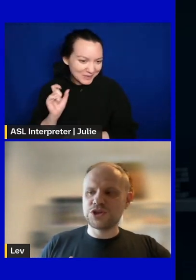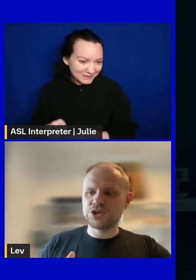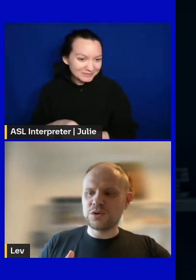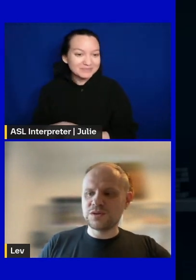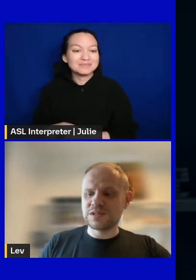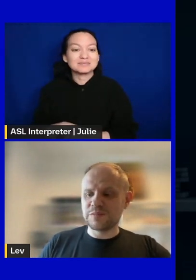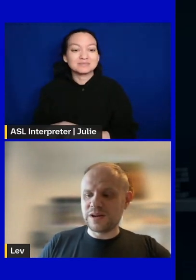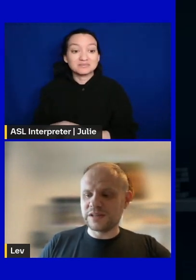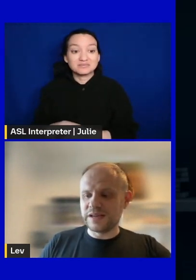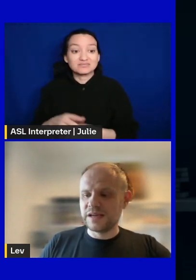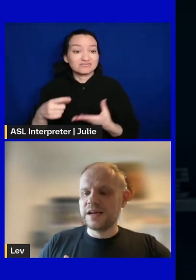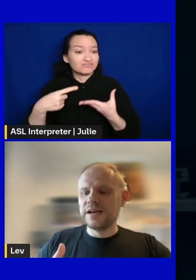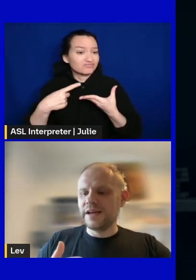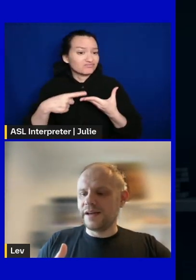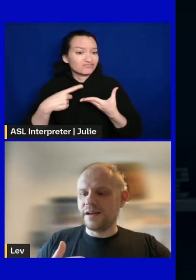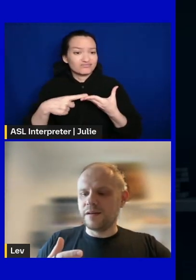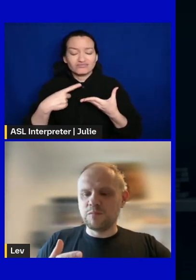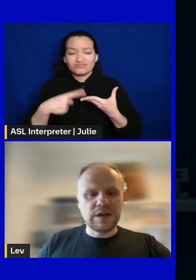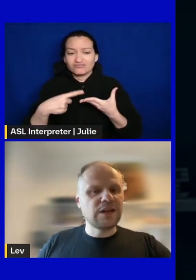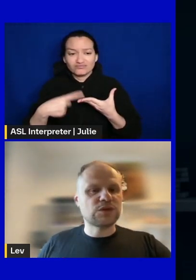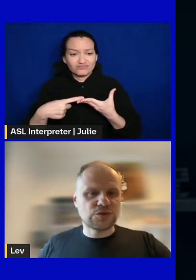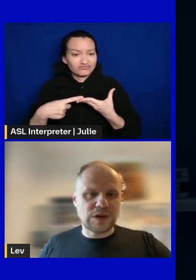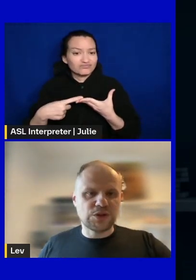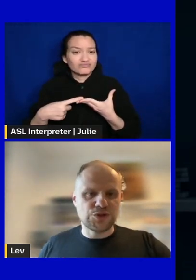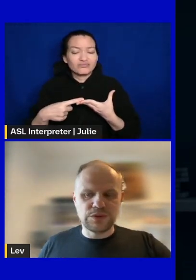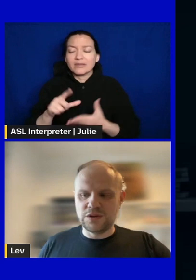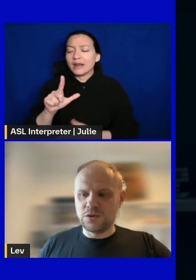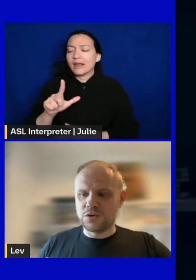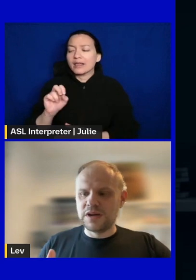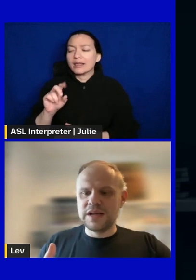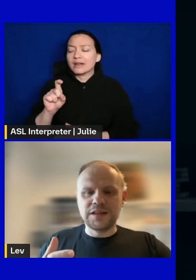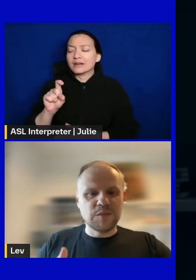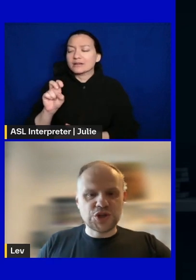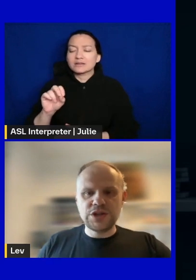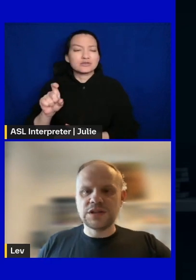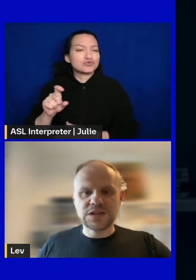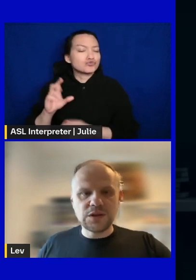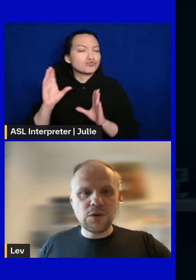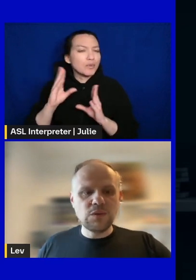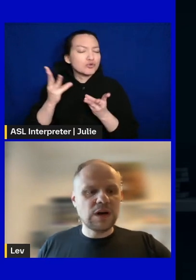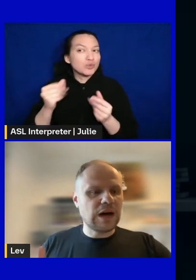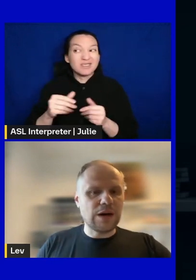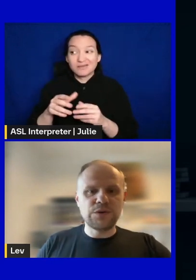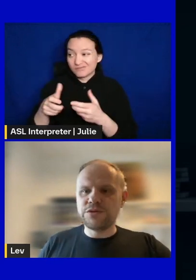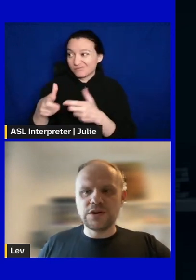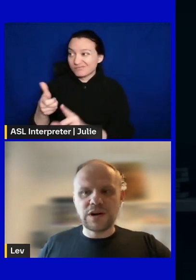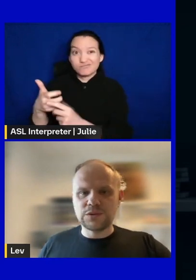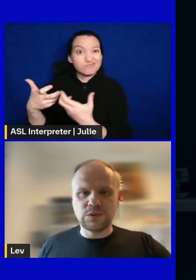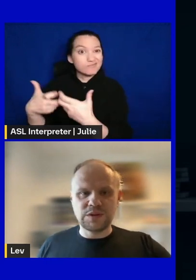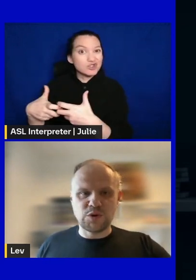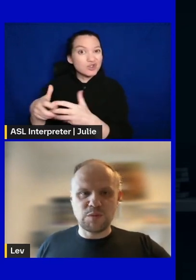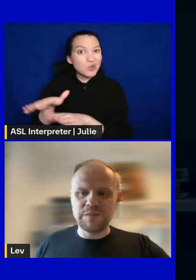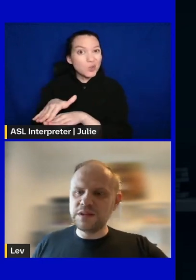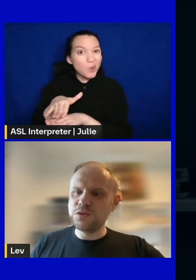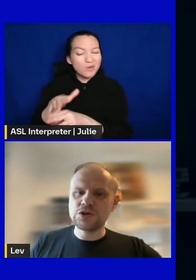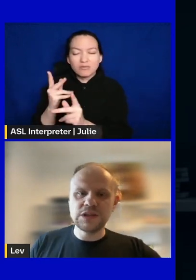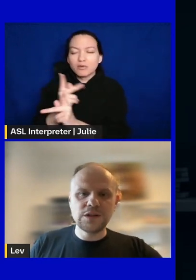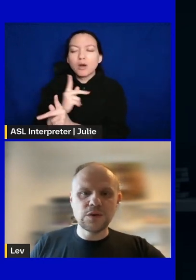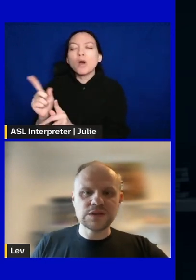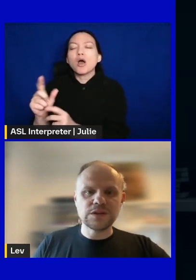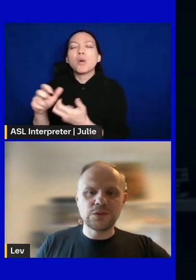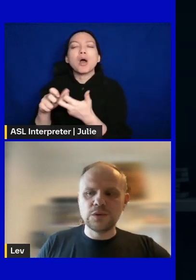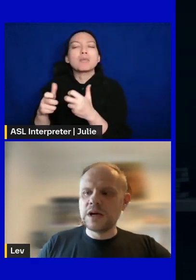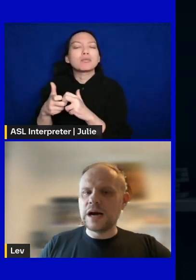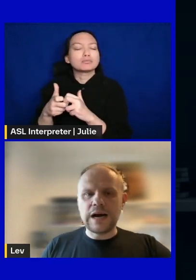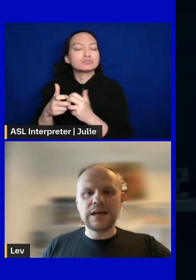interviews, which talks about like Linux troubleshooting, or the machine is slow, how do you figure out what the problem? And usually it